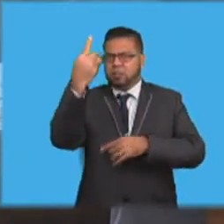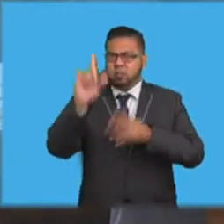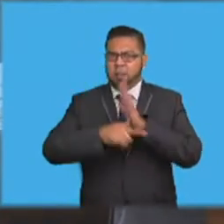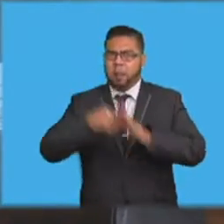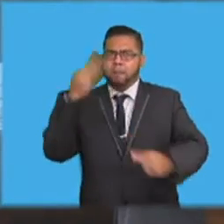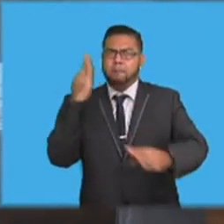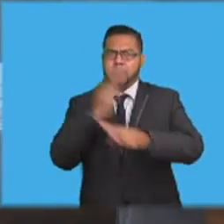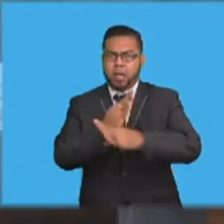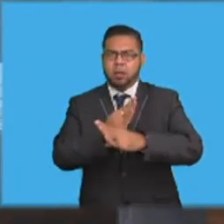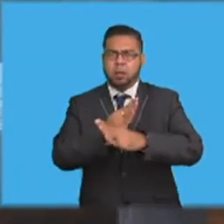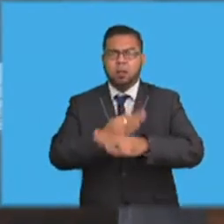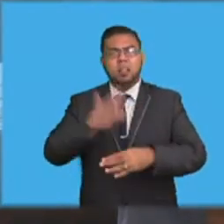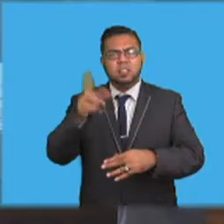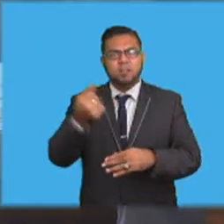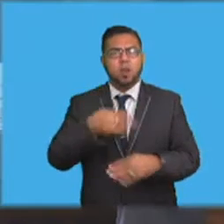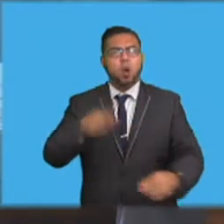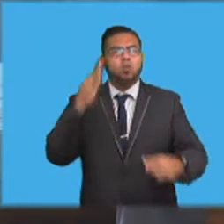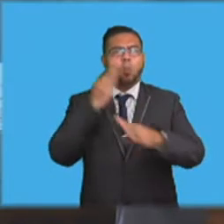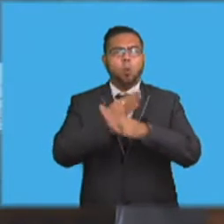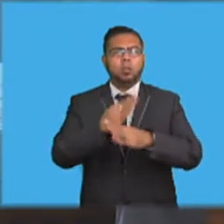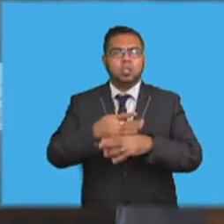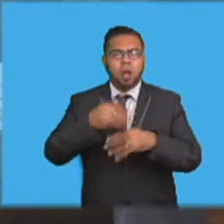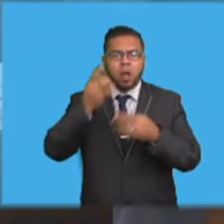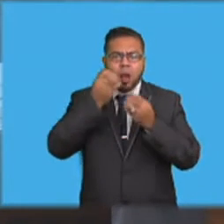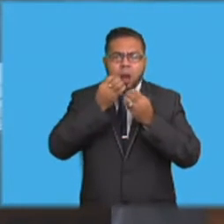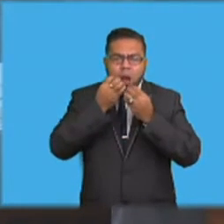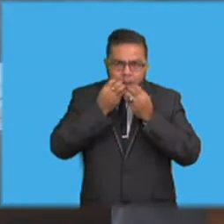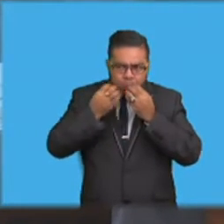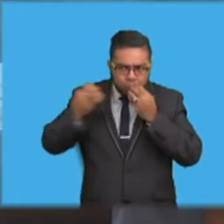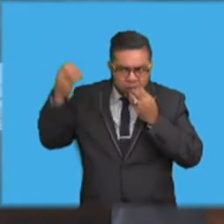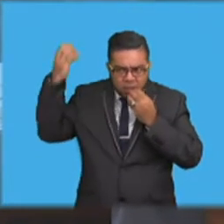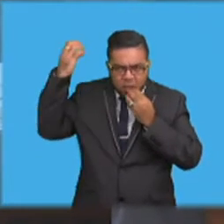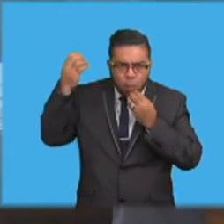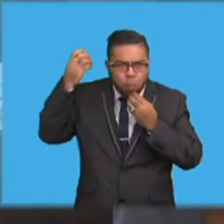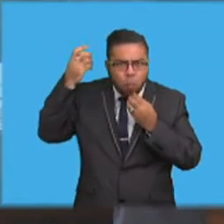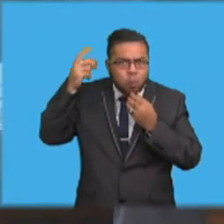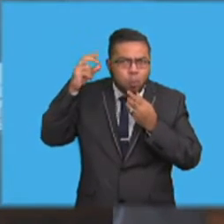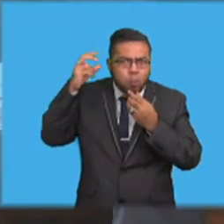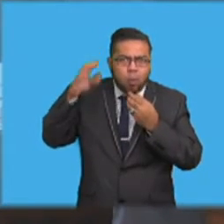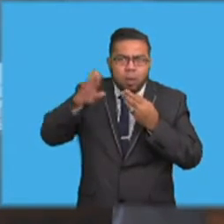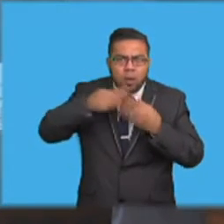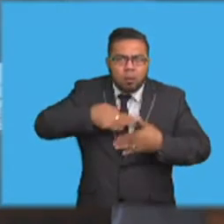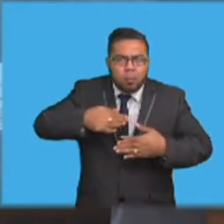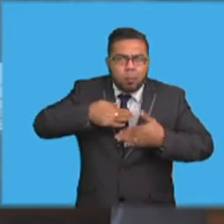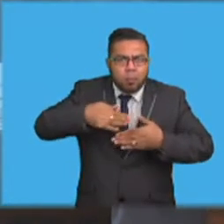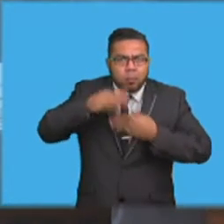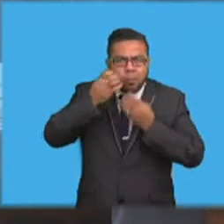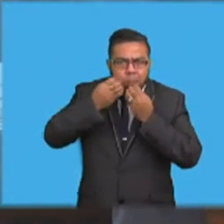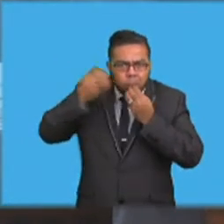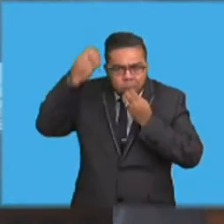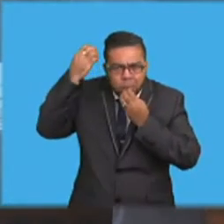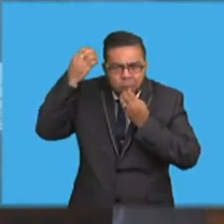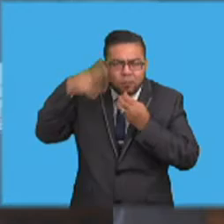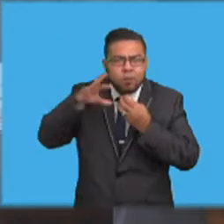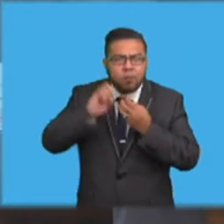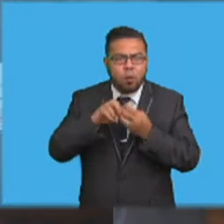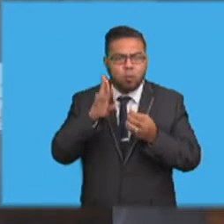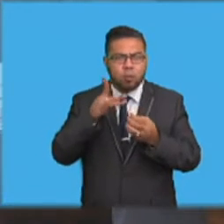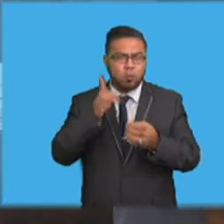started off with a ban on underwater breathing apparatus, which basically means that we thought that this